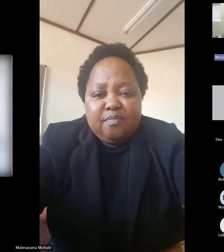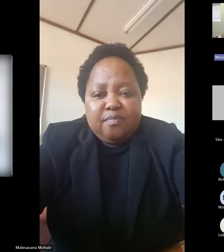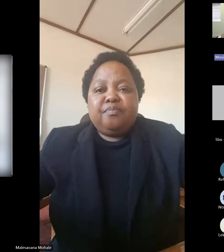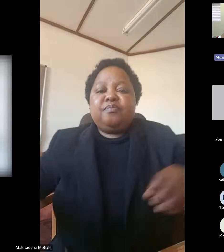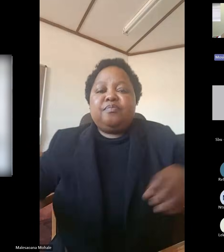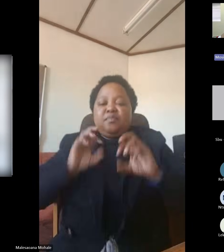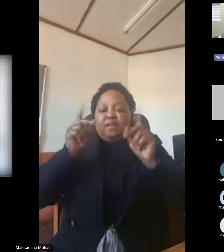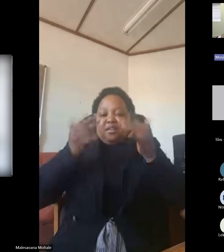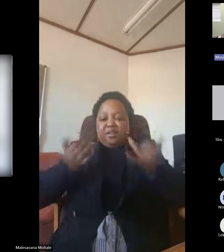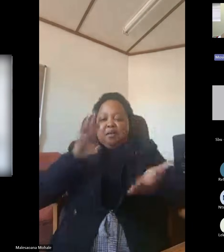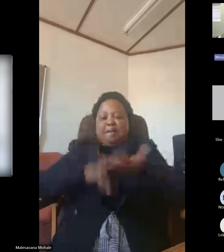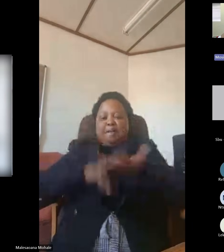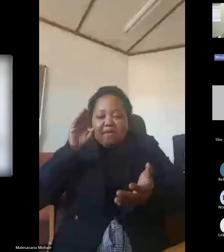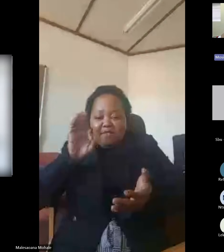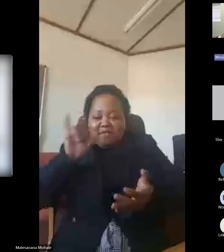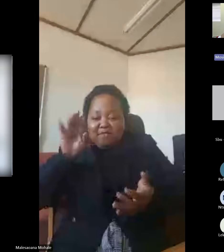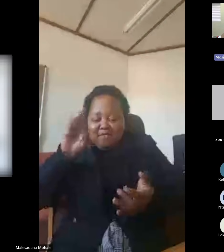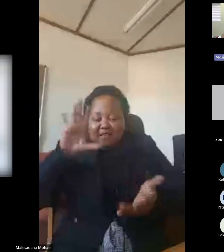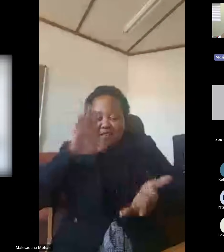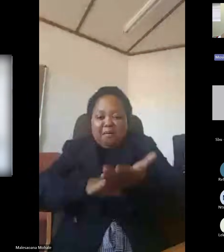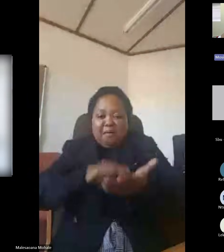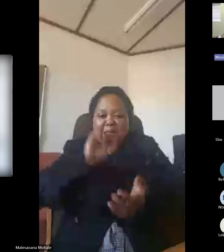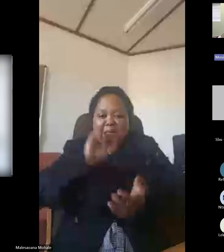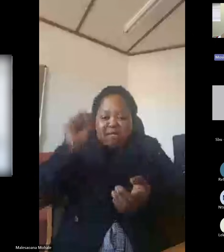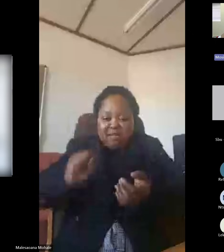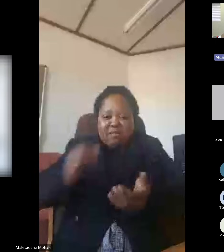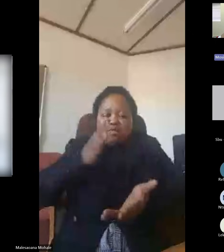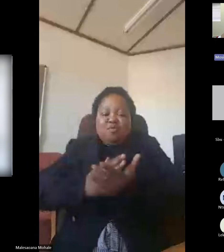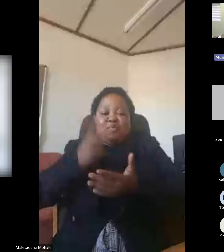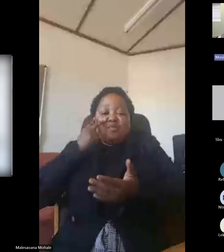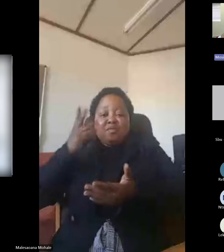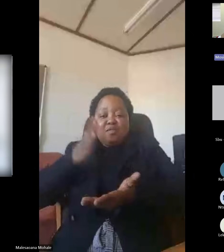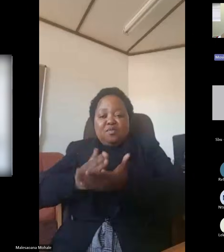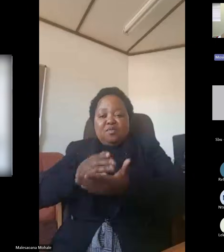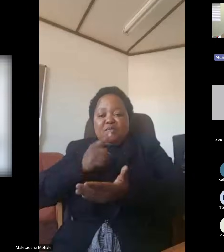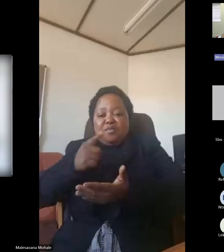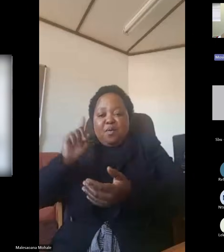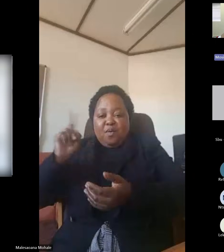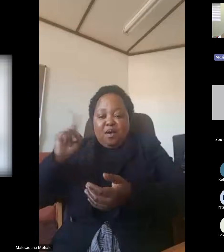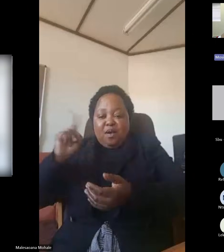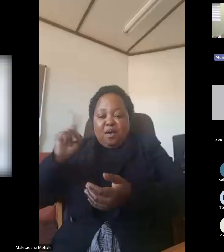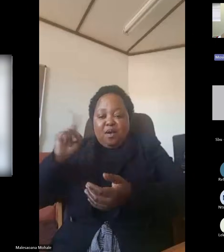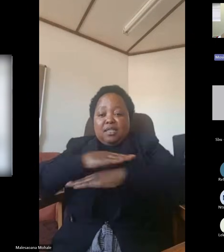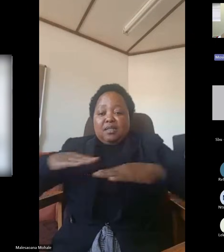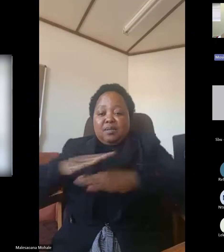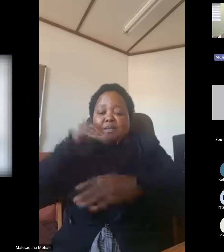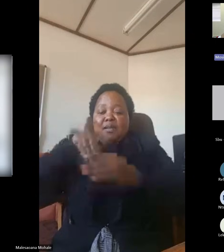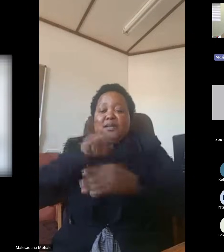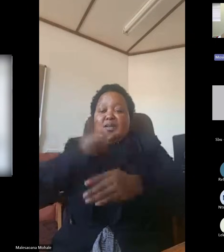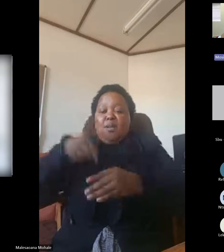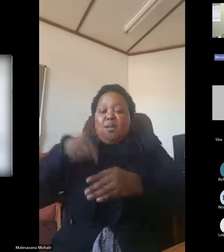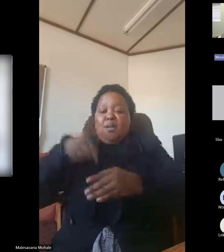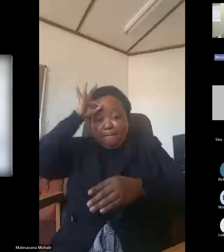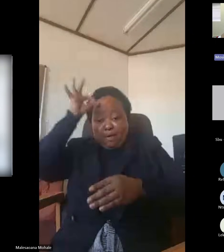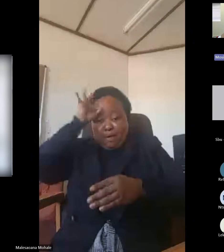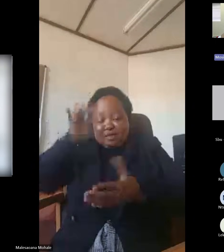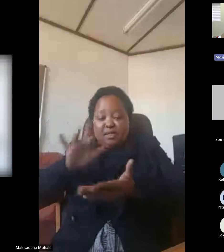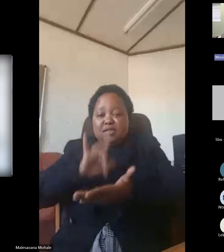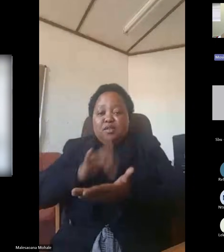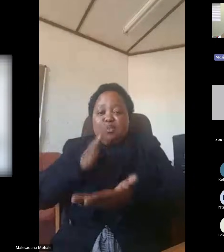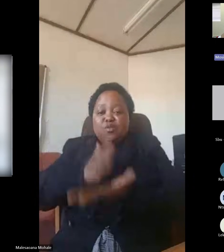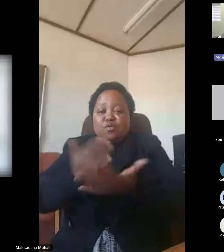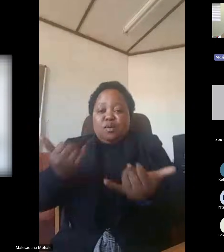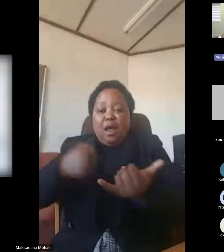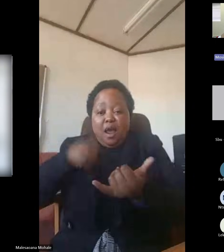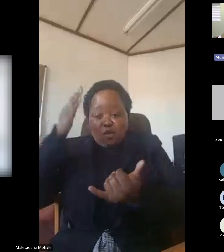tremendous work in terms of accessibility within our police stations. Currently, I know for sure that